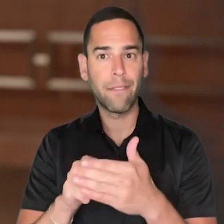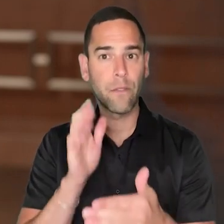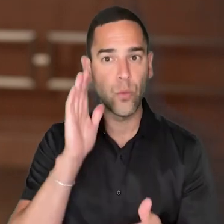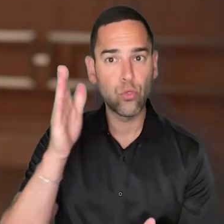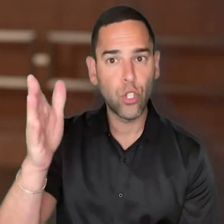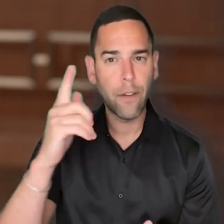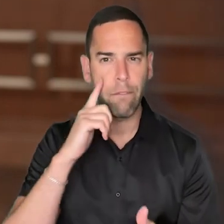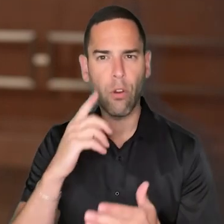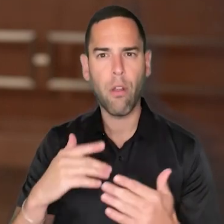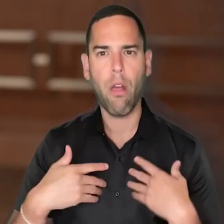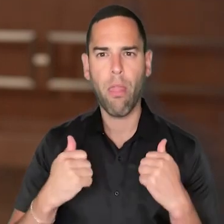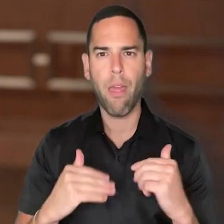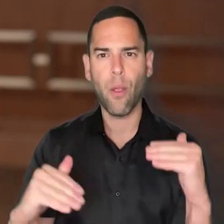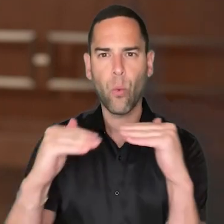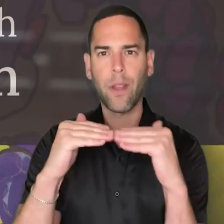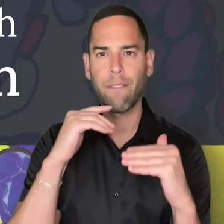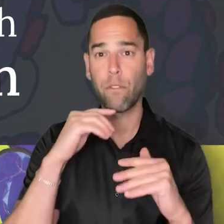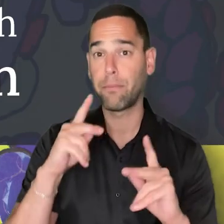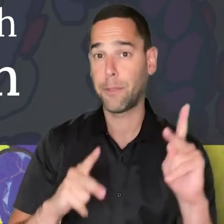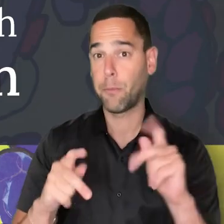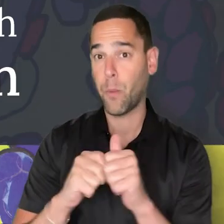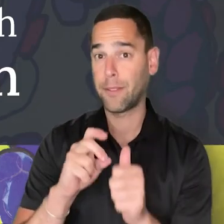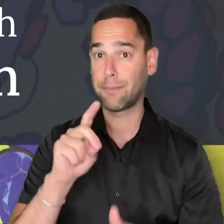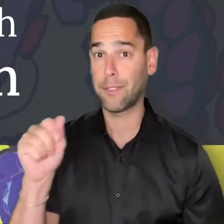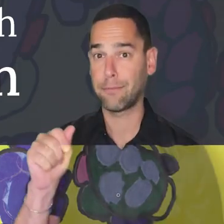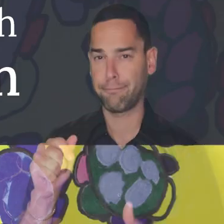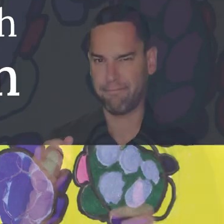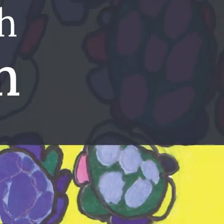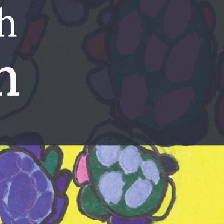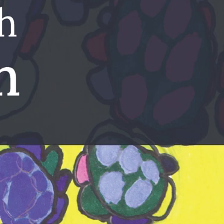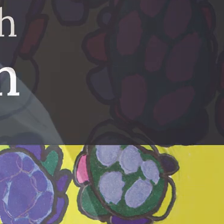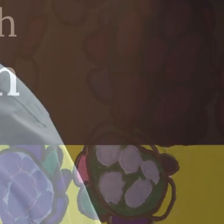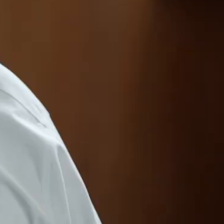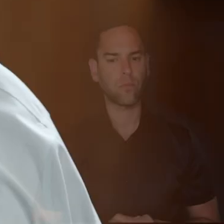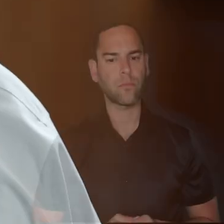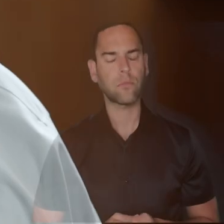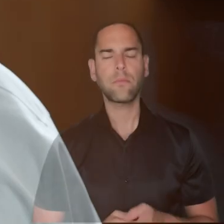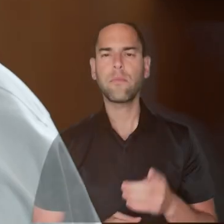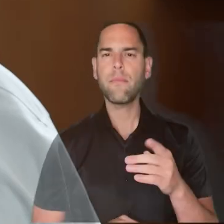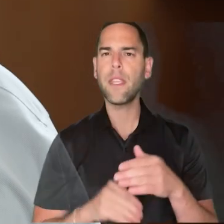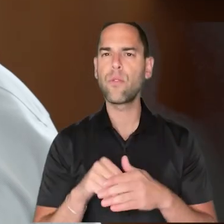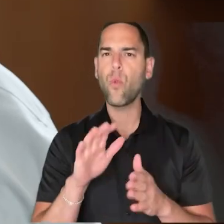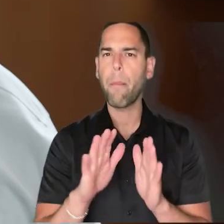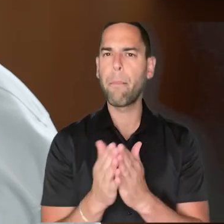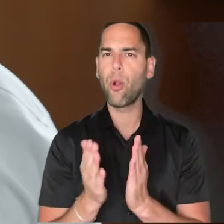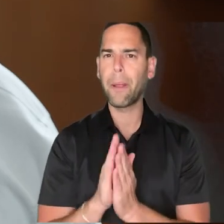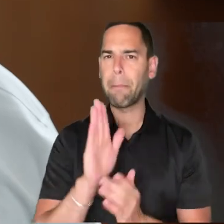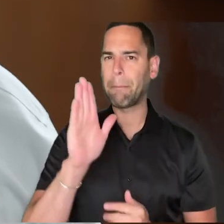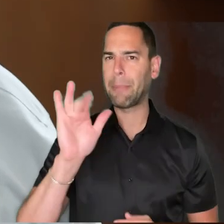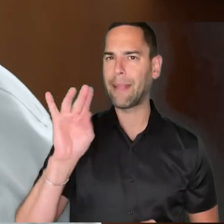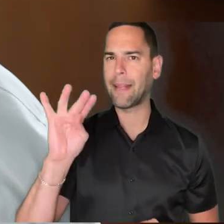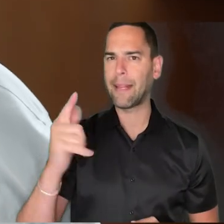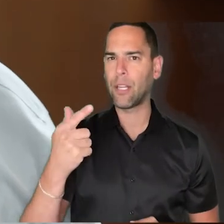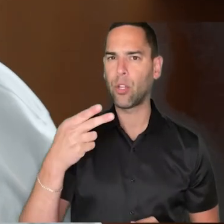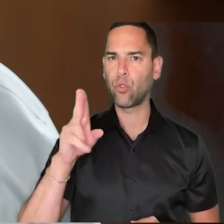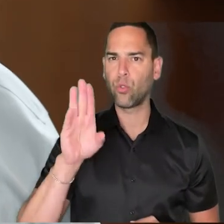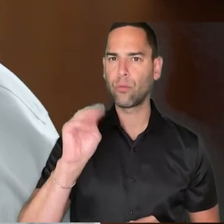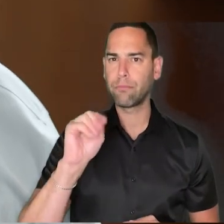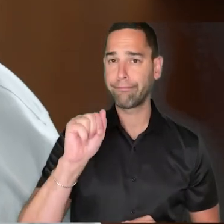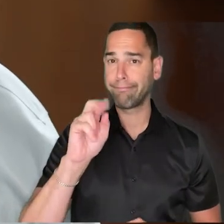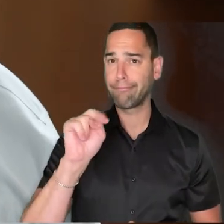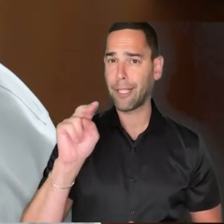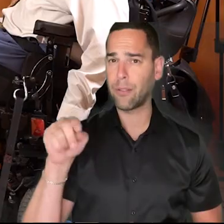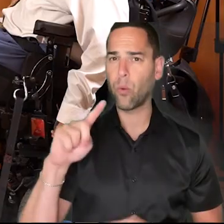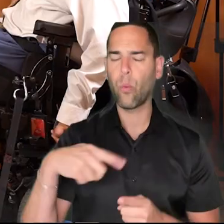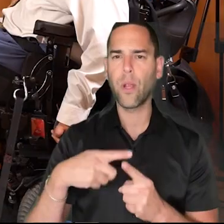equity for people living with disabilities. Here is some of that conversation. As you stated in your book, Being Human, when